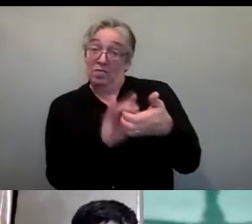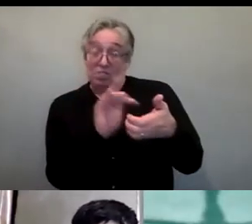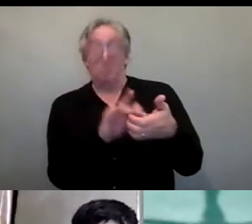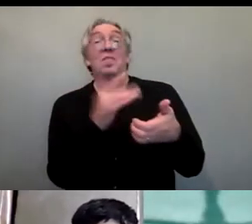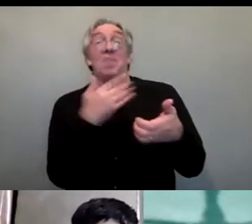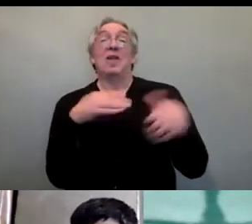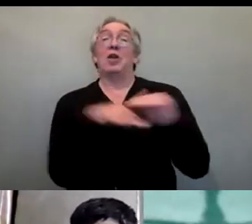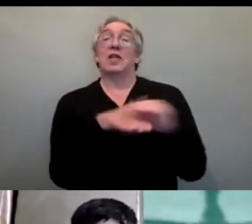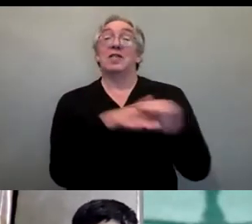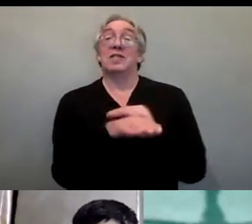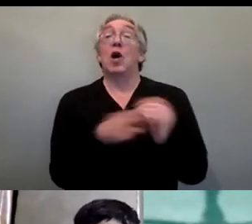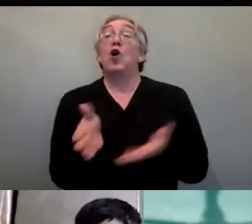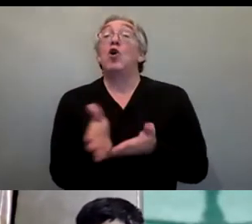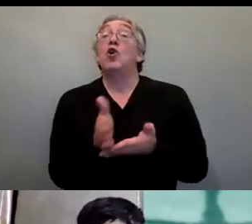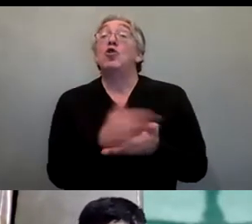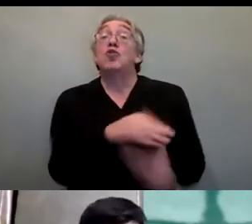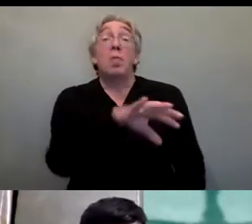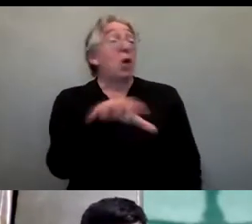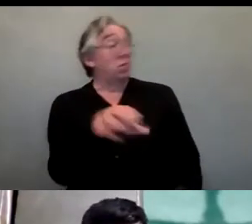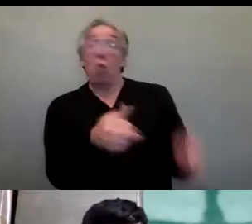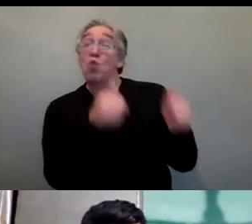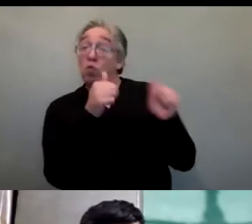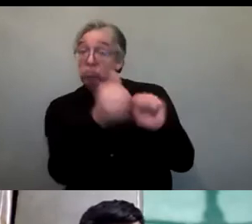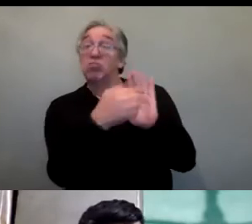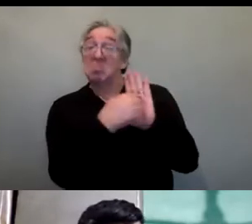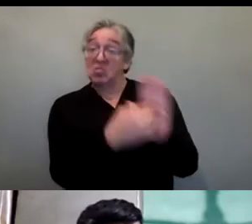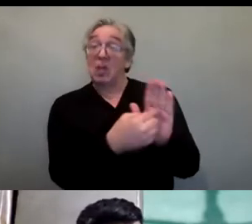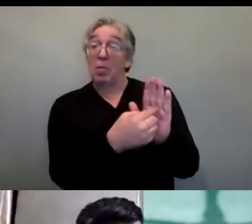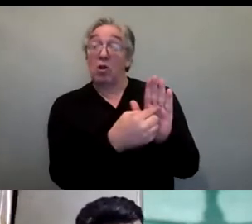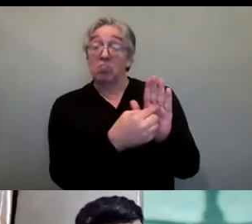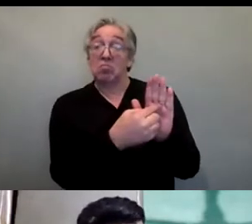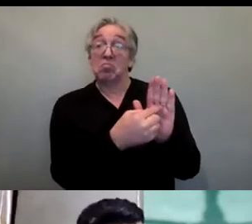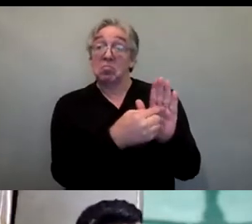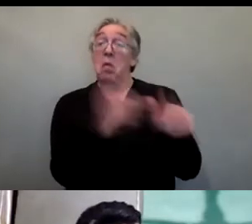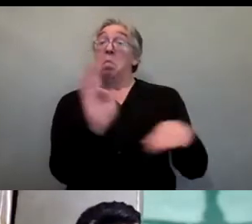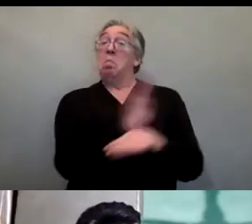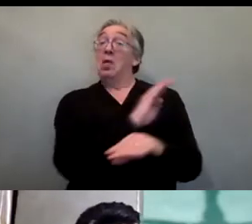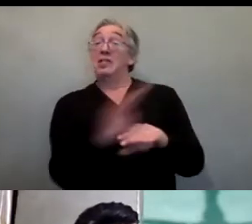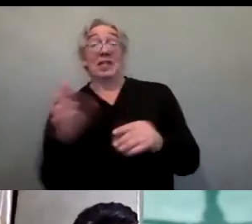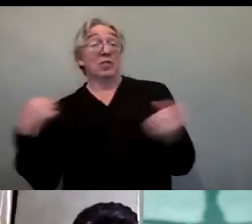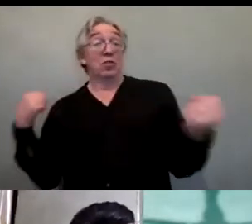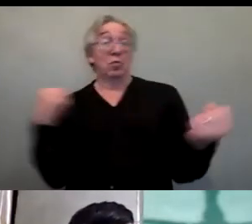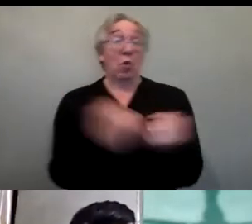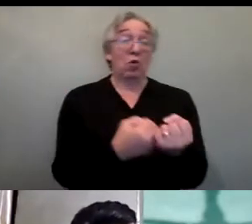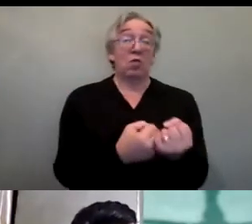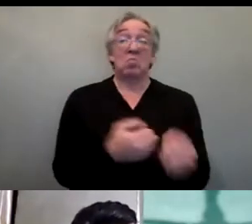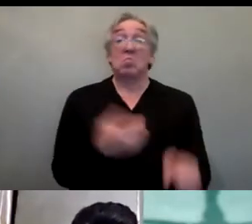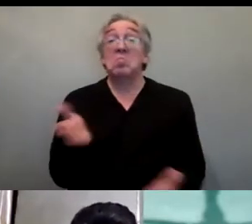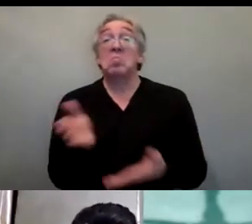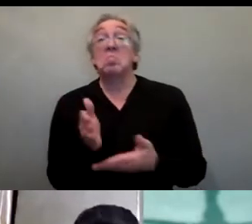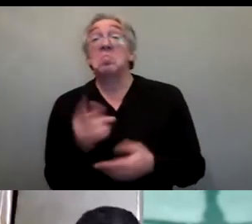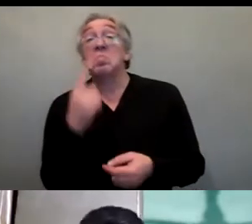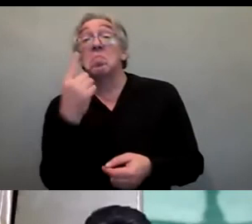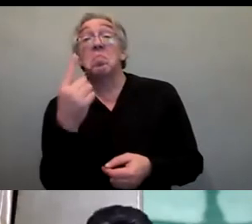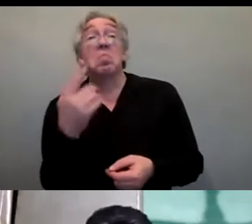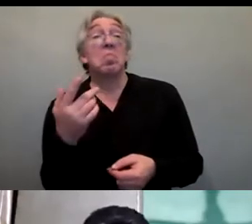countries where we have some great examples of private sectors taking the lead in that space. So for instance, from developed nations like